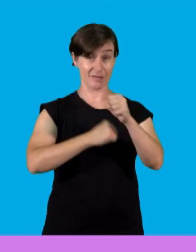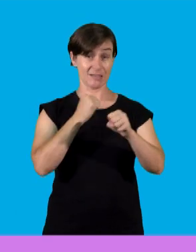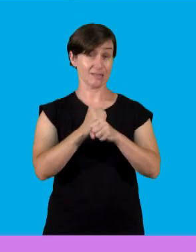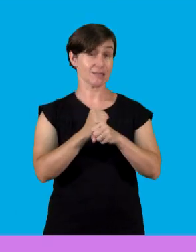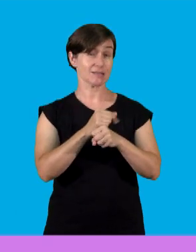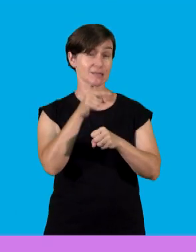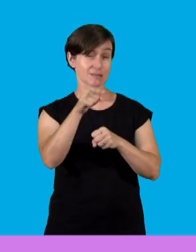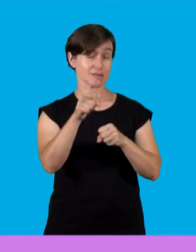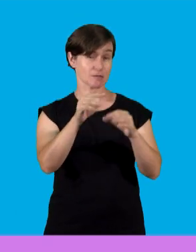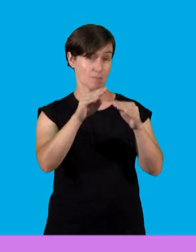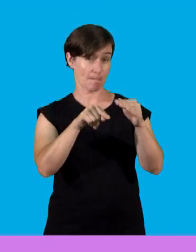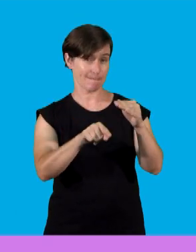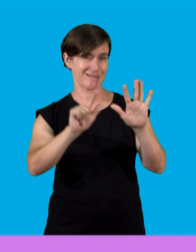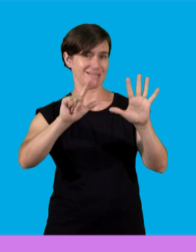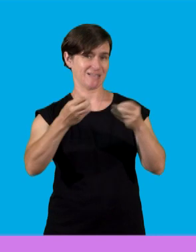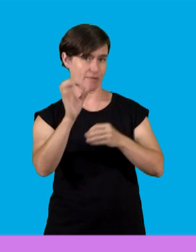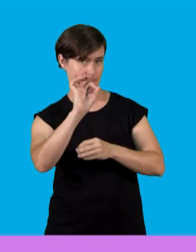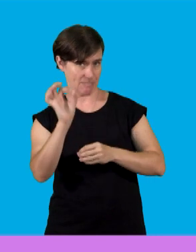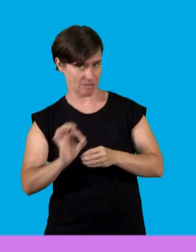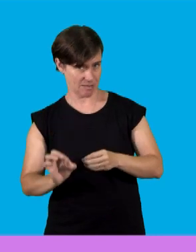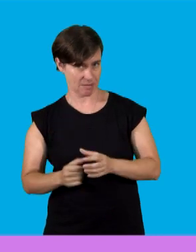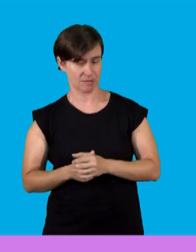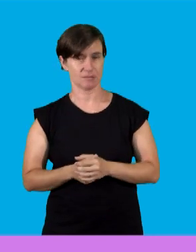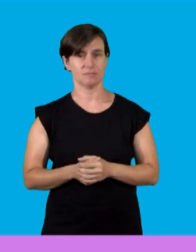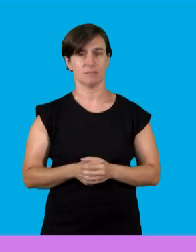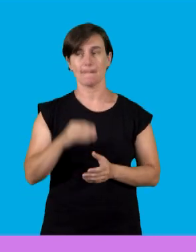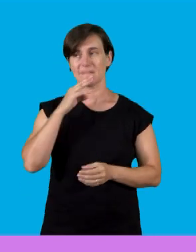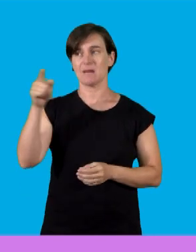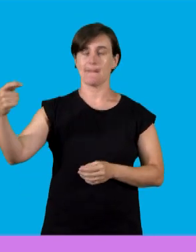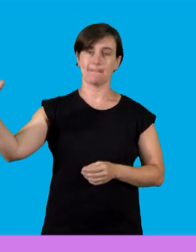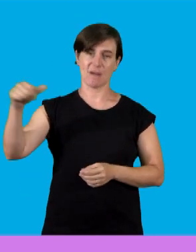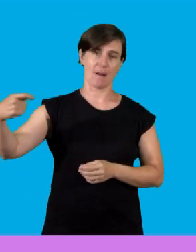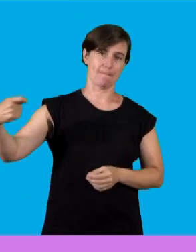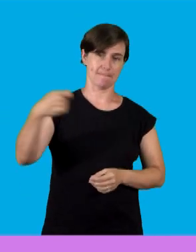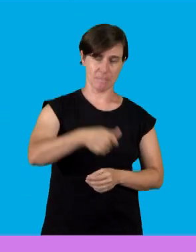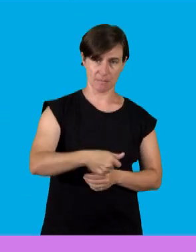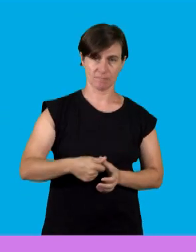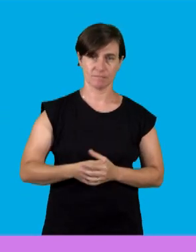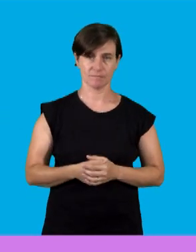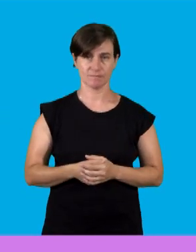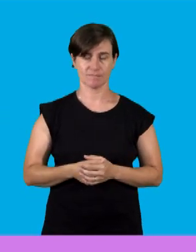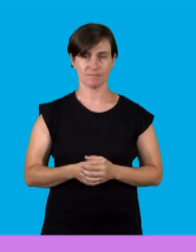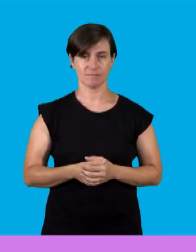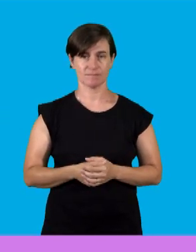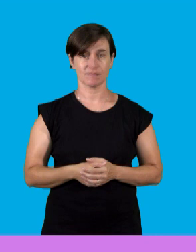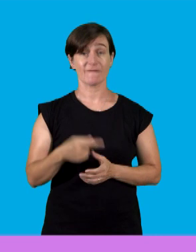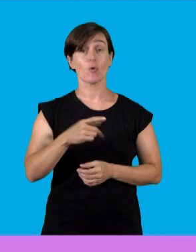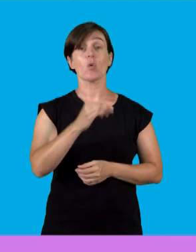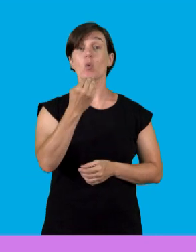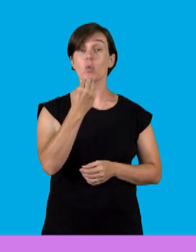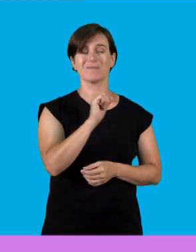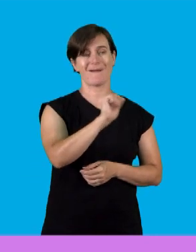what is applicable now? 70% of the payment will be paid out, right? And remember, it's for